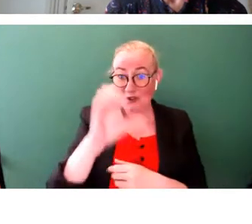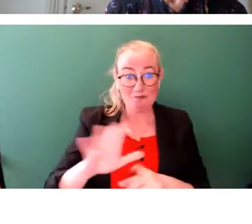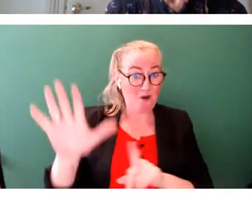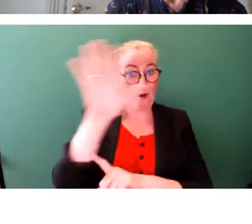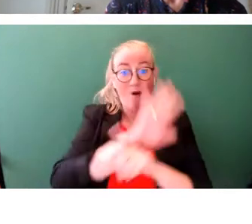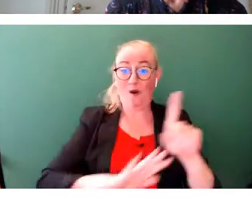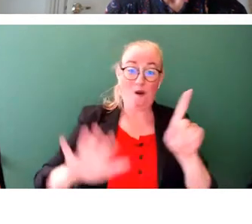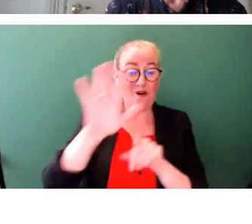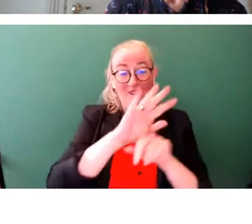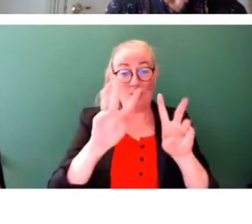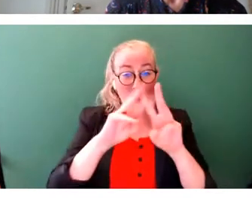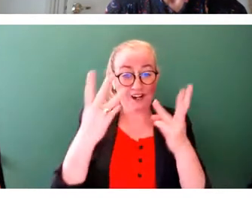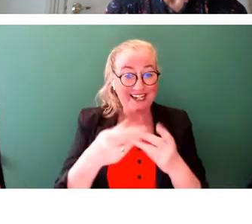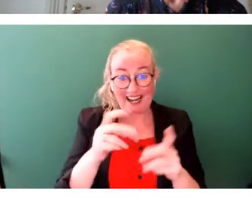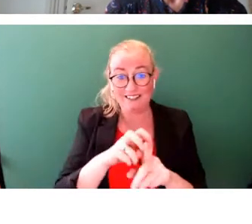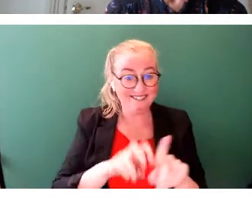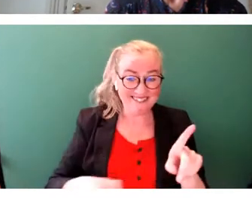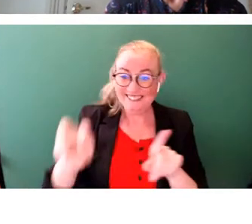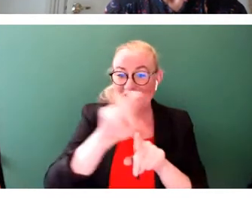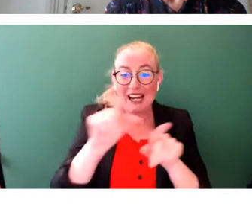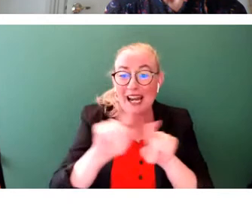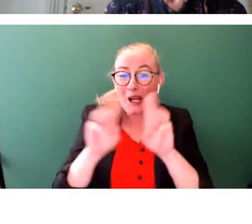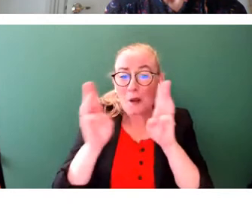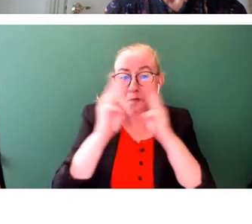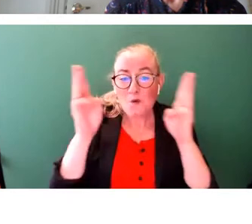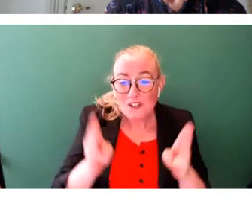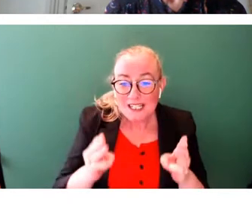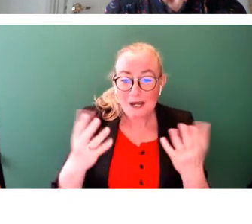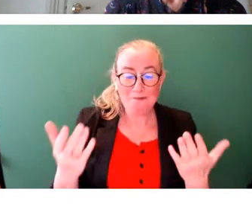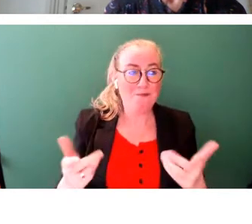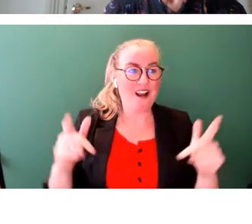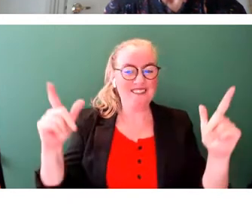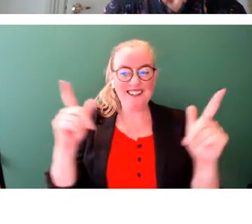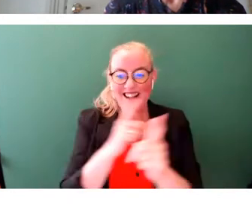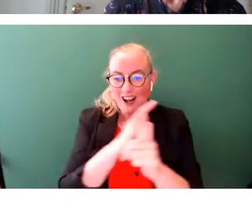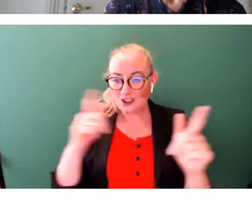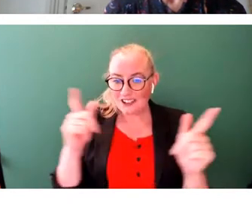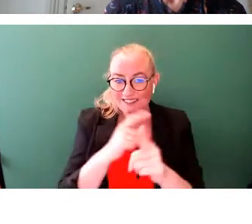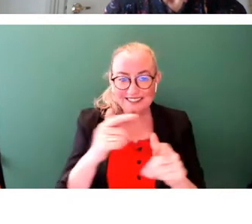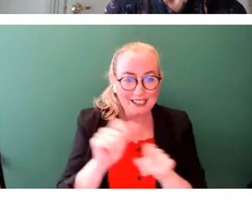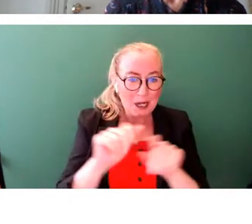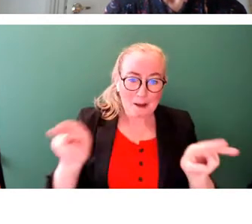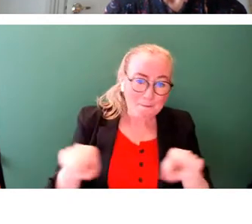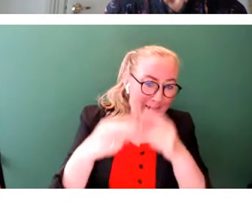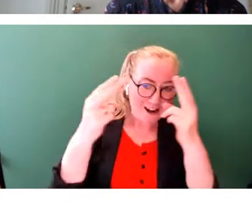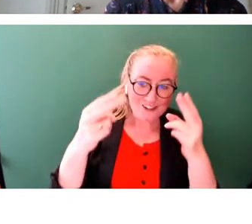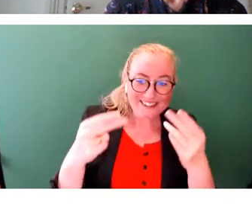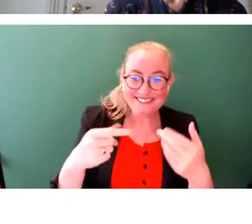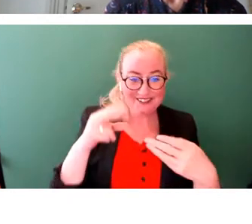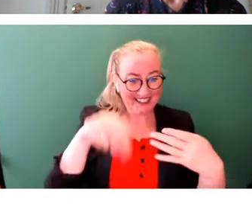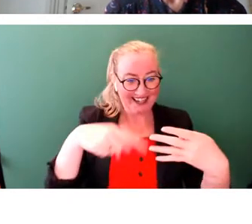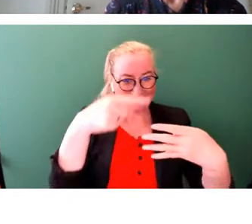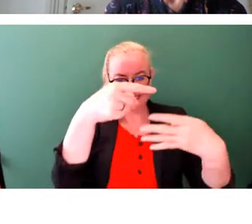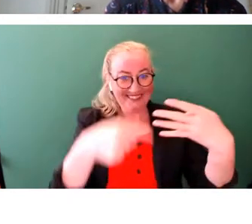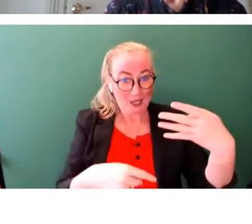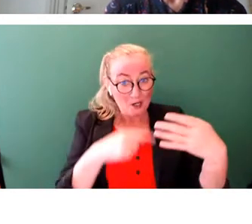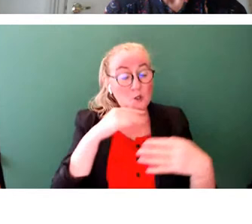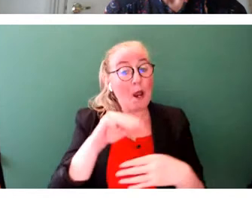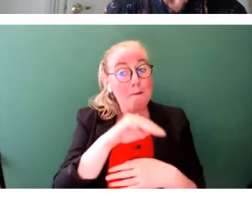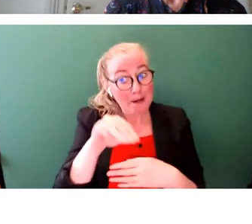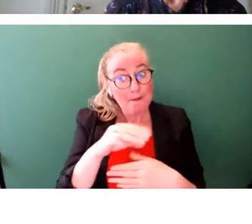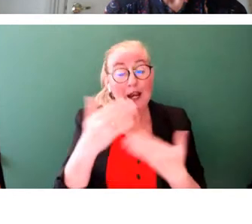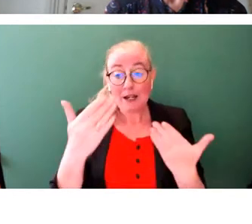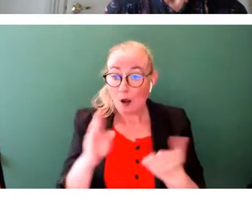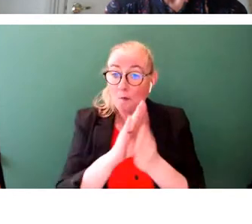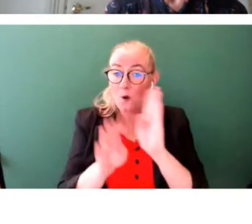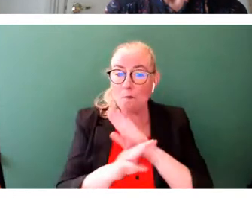for a tour around the Guggenheim Museum or sit in a concert in, you know, Paris or something. And I think people have become much more